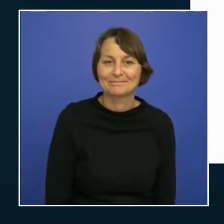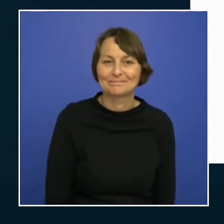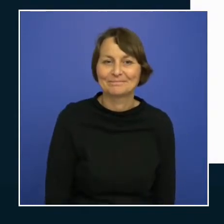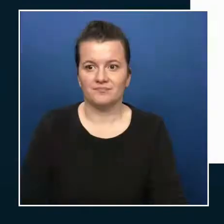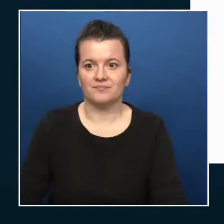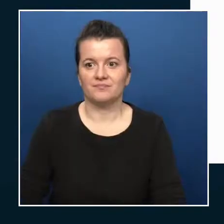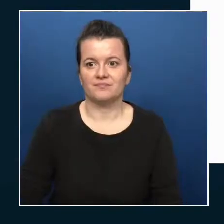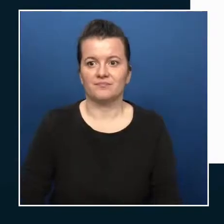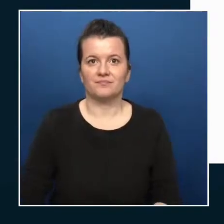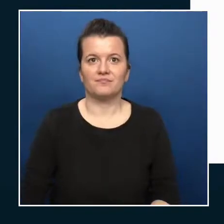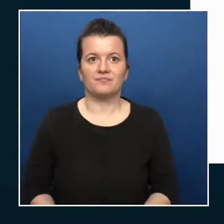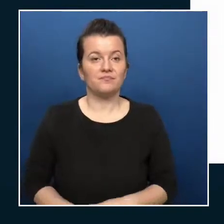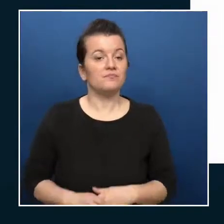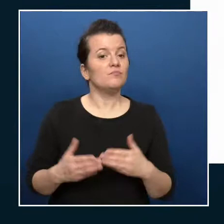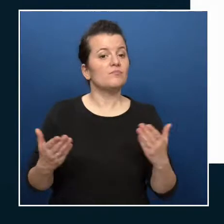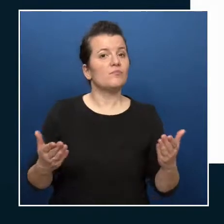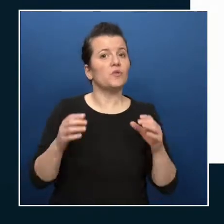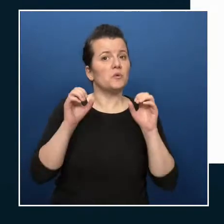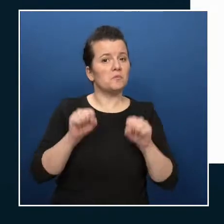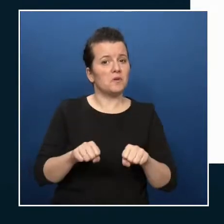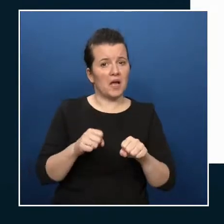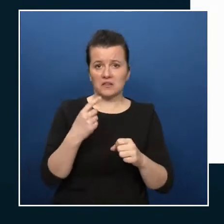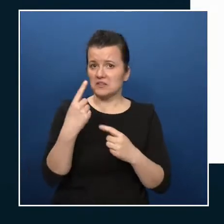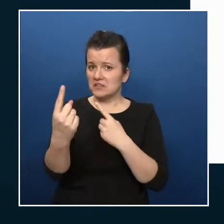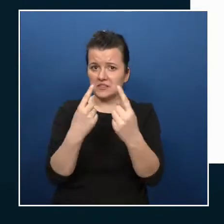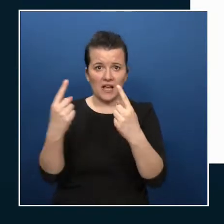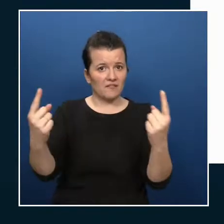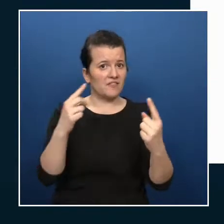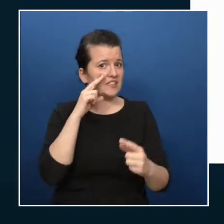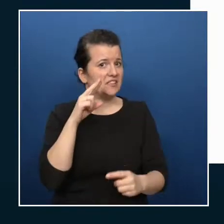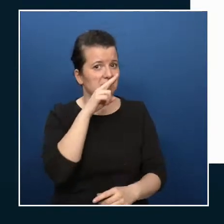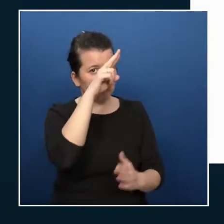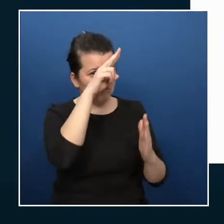yourself, yeah, you got everything you need here.